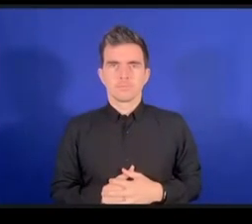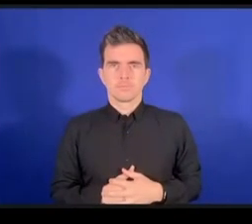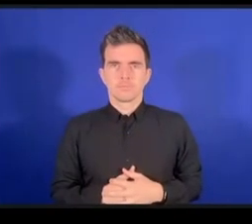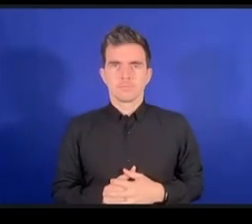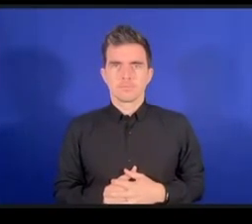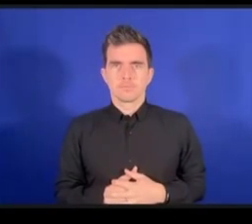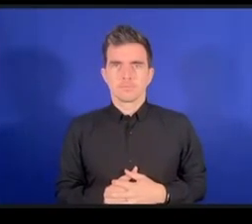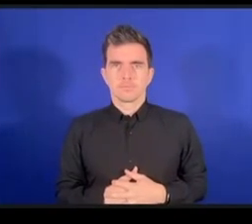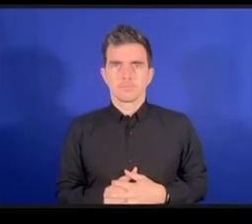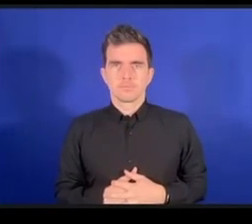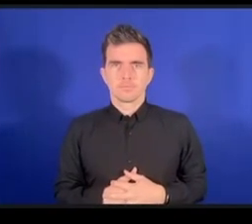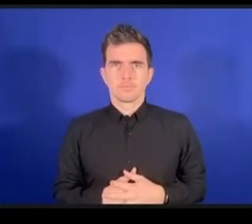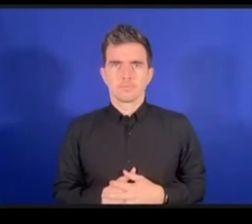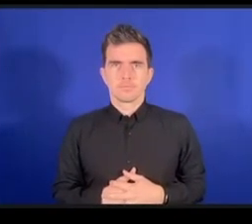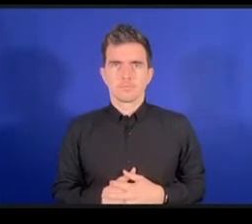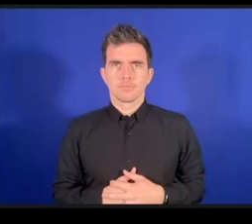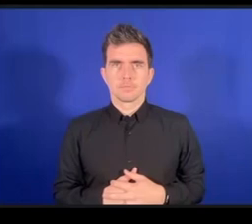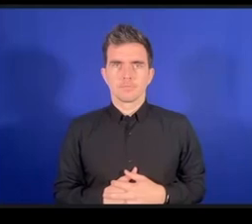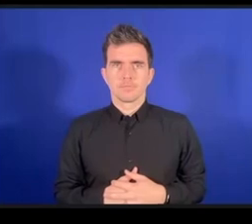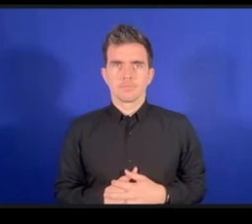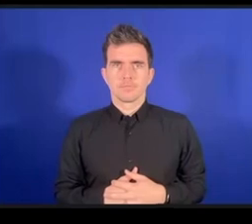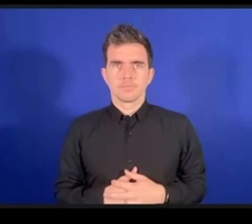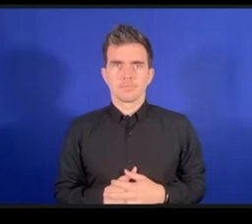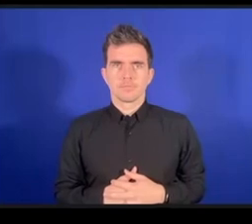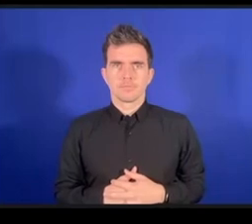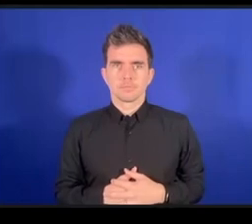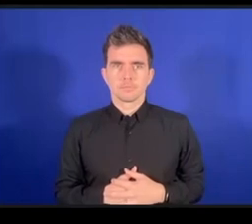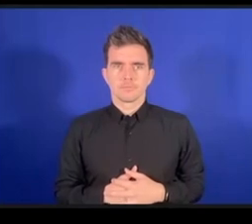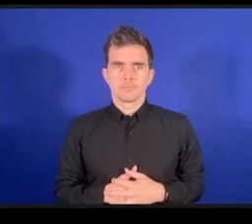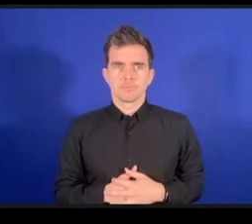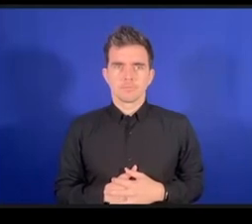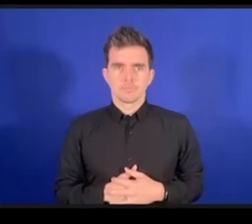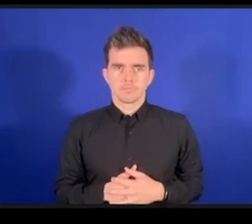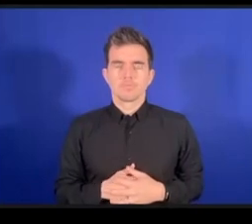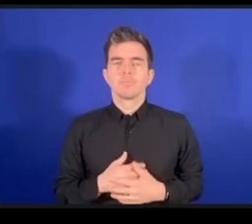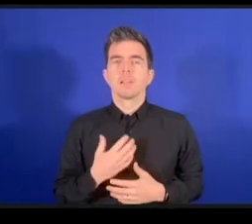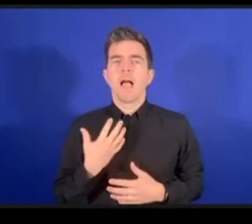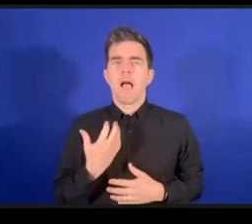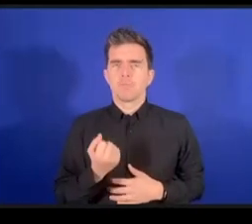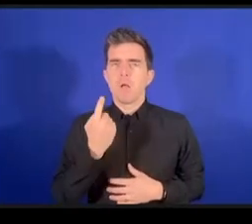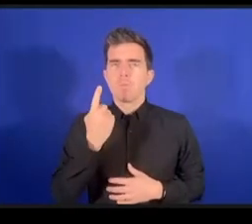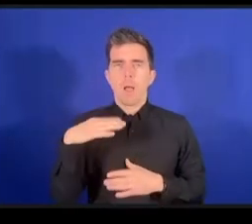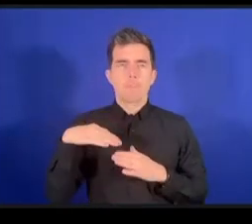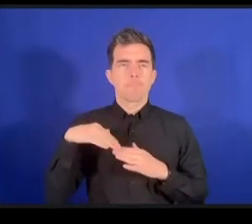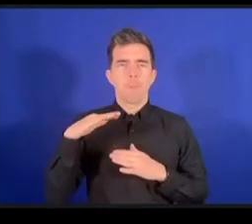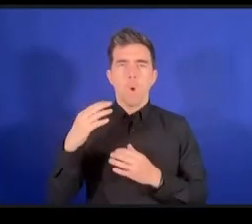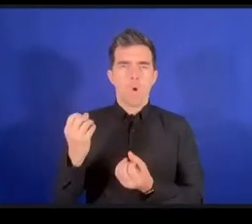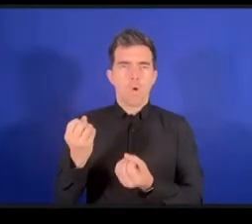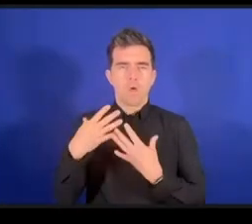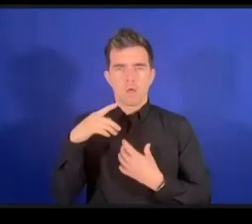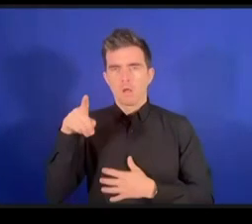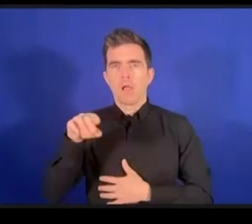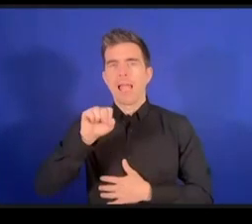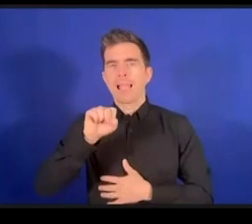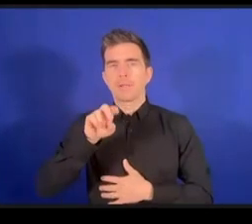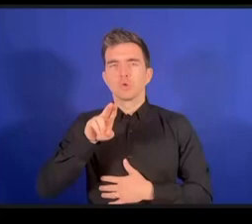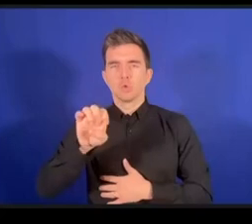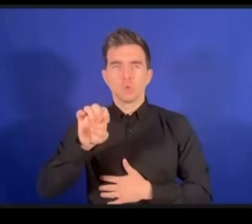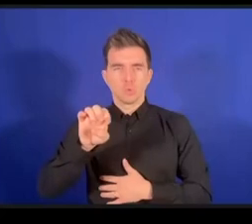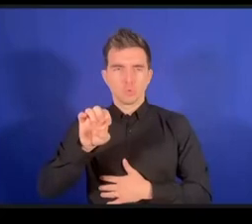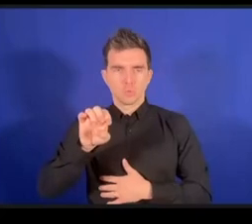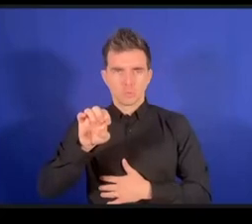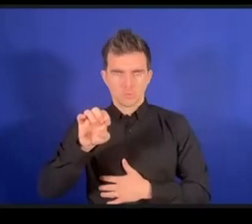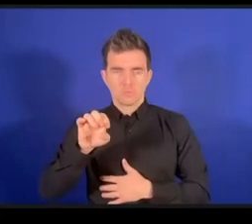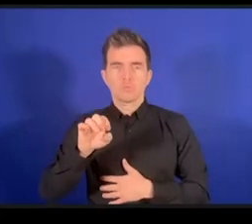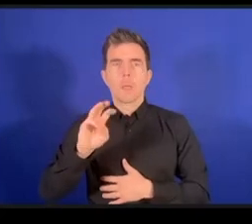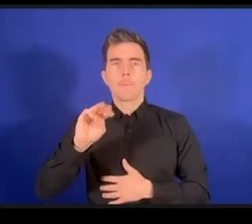So we have one more comment from Zoom. Mavis, yes. Would you like to go ahead? Yes. Benin wanted